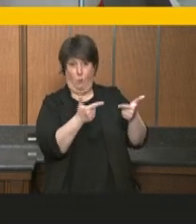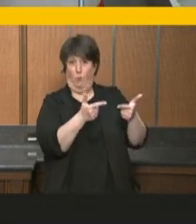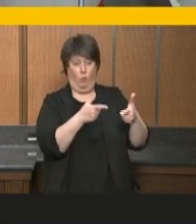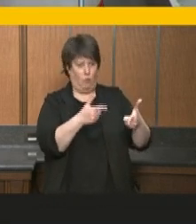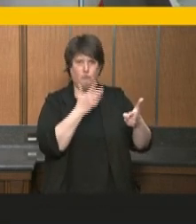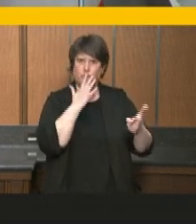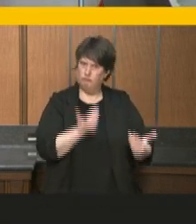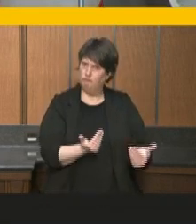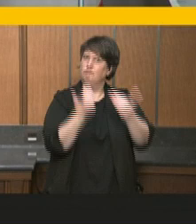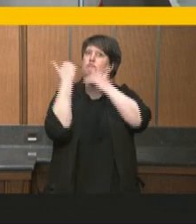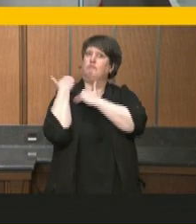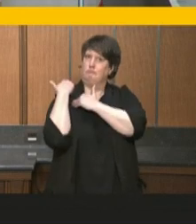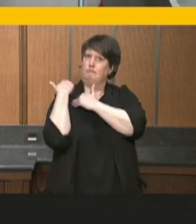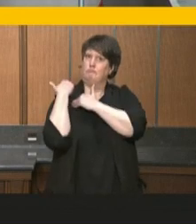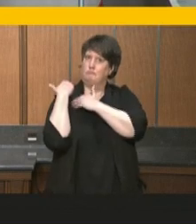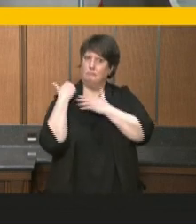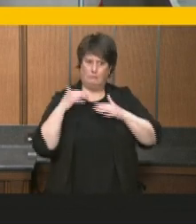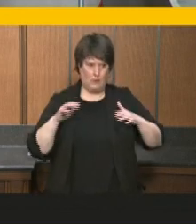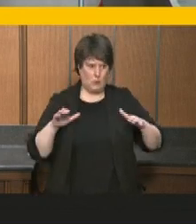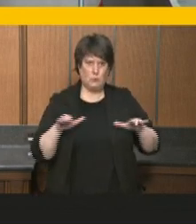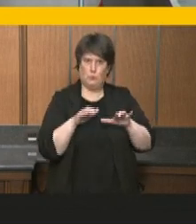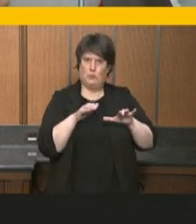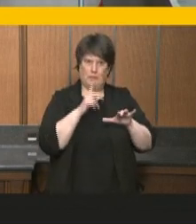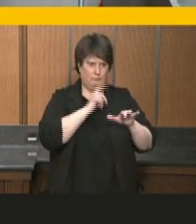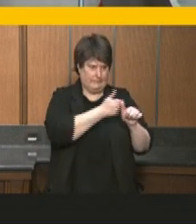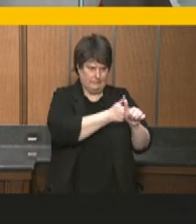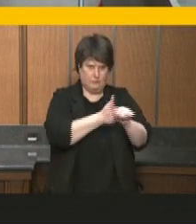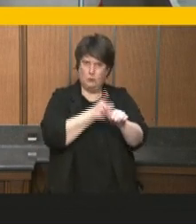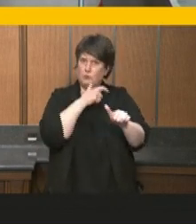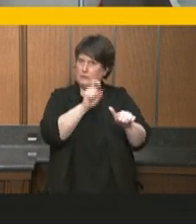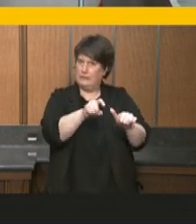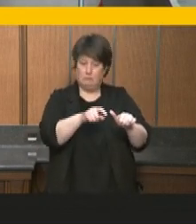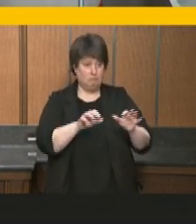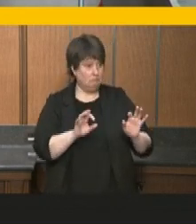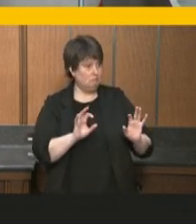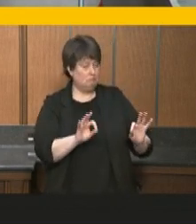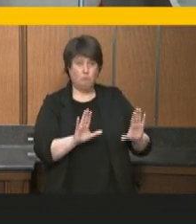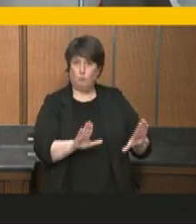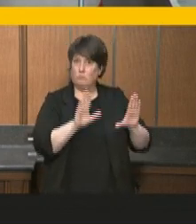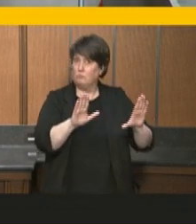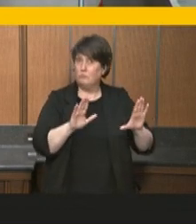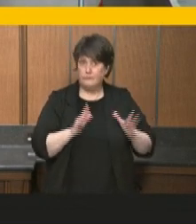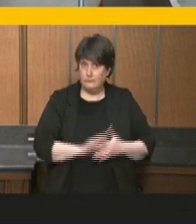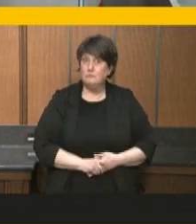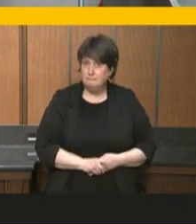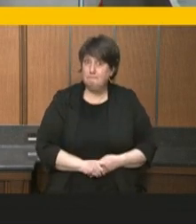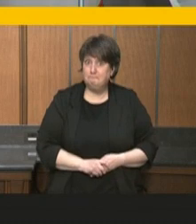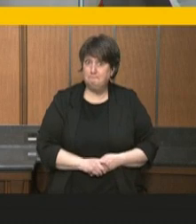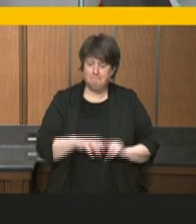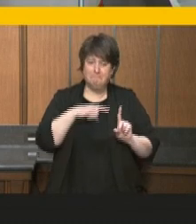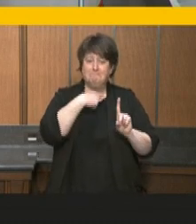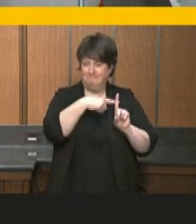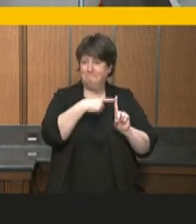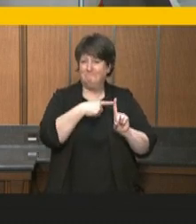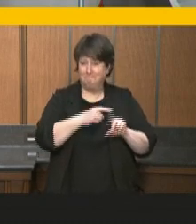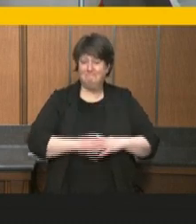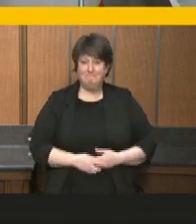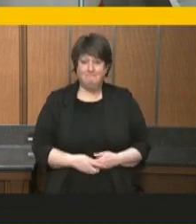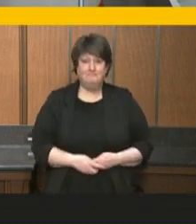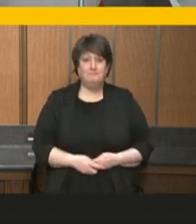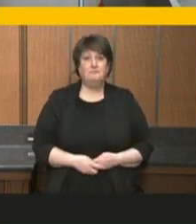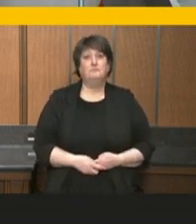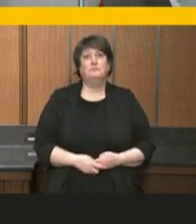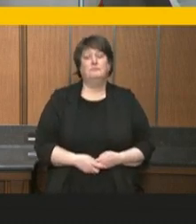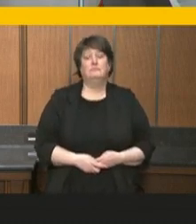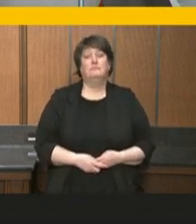and doing what their municipalities need. That is a really good thing as well. One other thing I do want to say